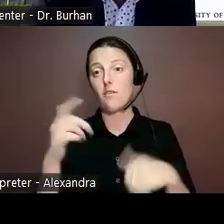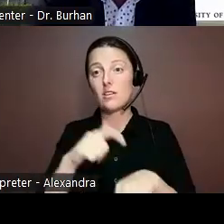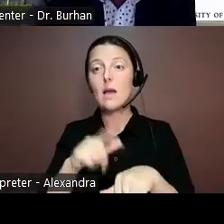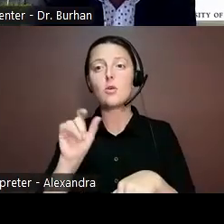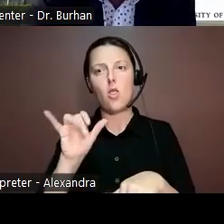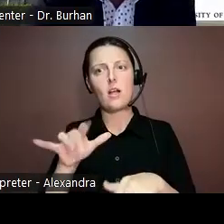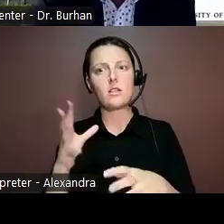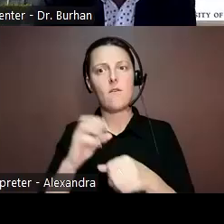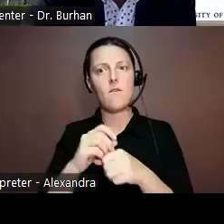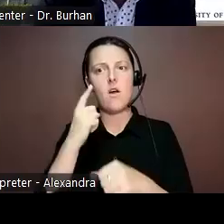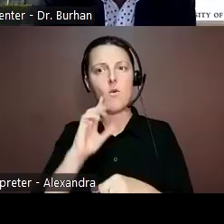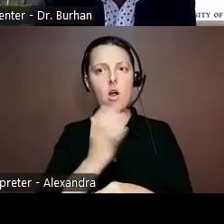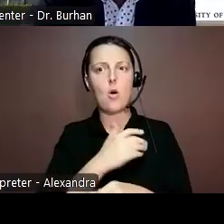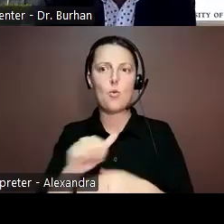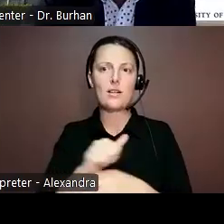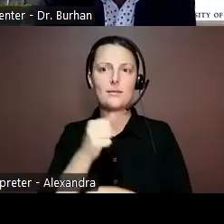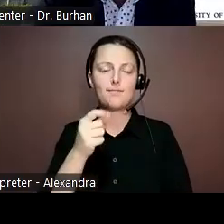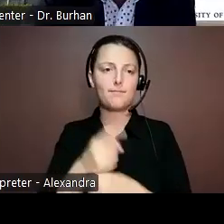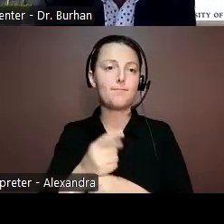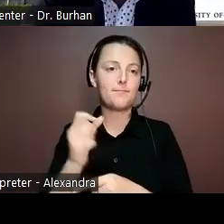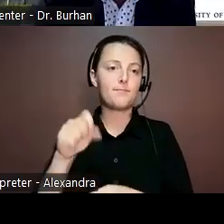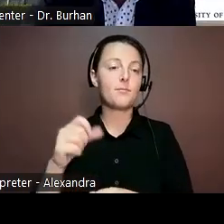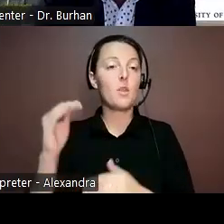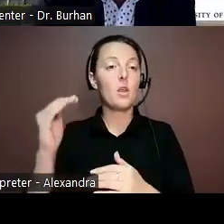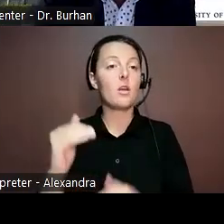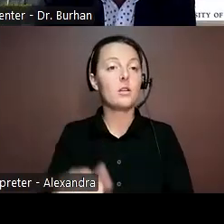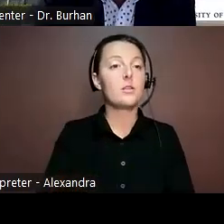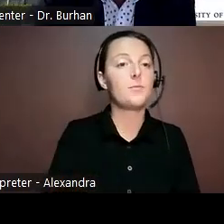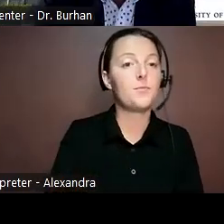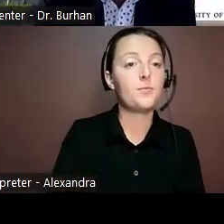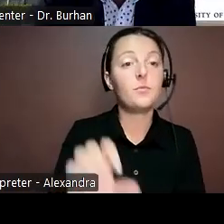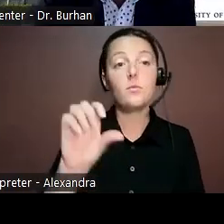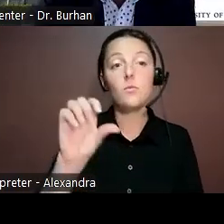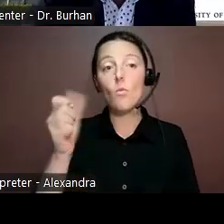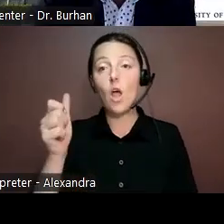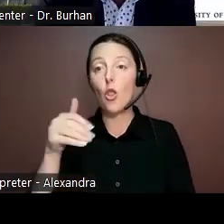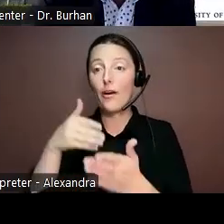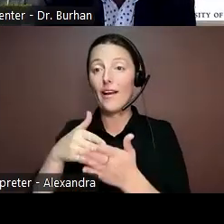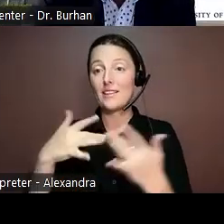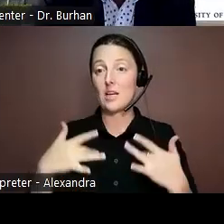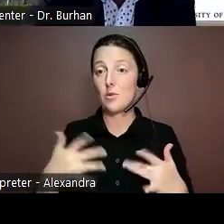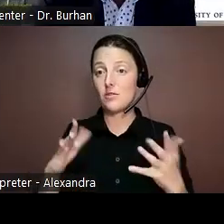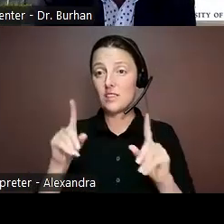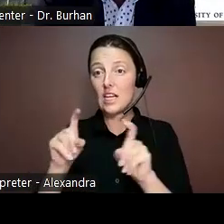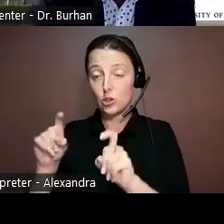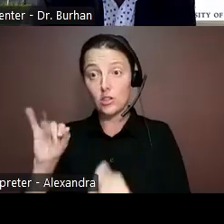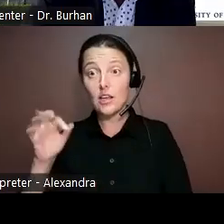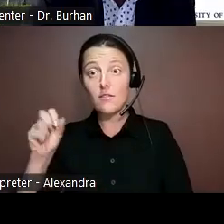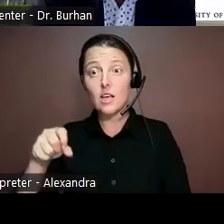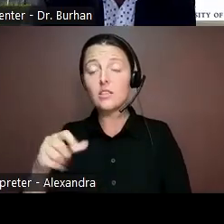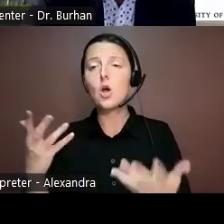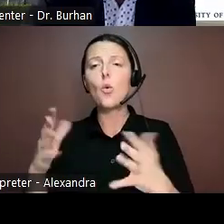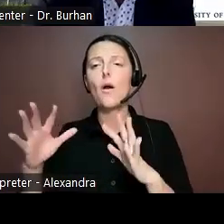you. The penultimate question, have other antidepressants been tested? And if so, what are the findings?